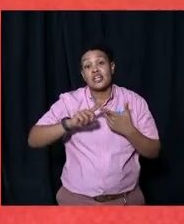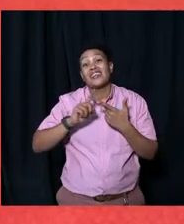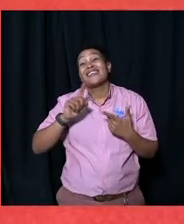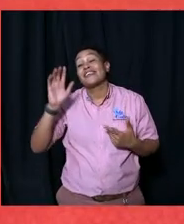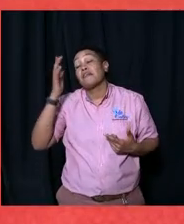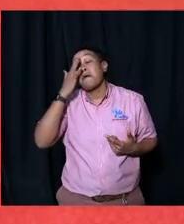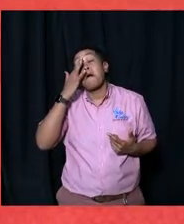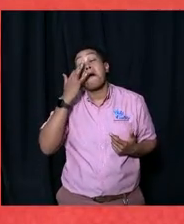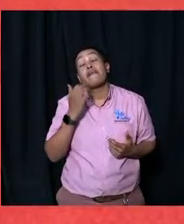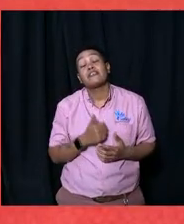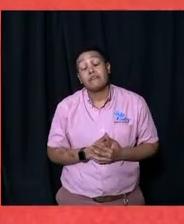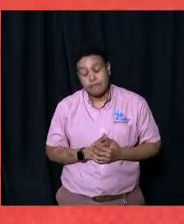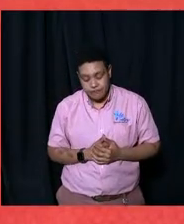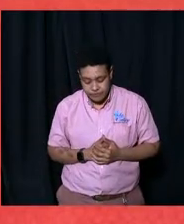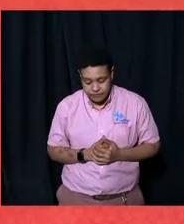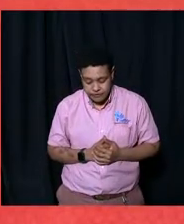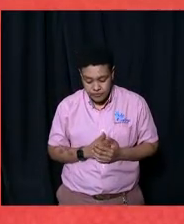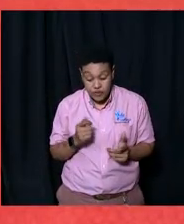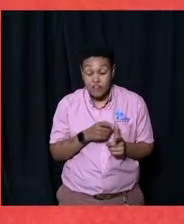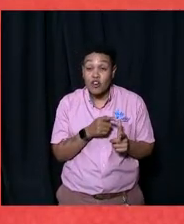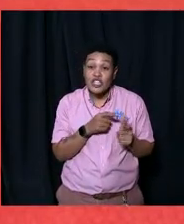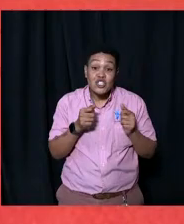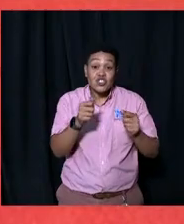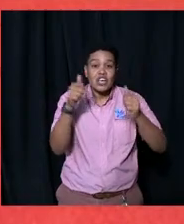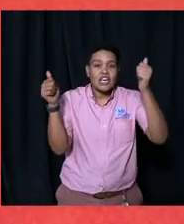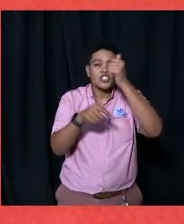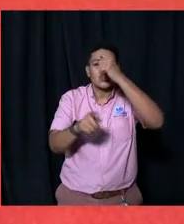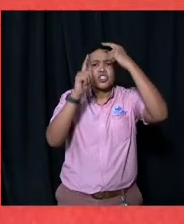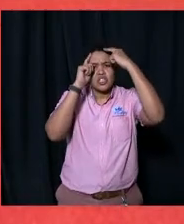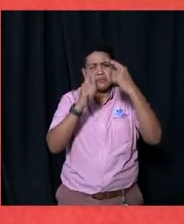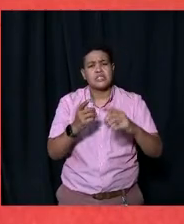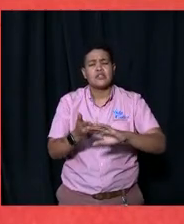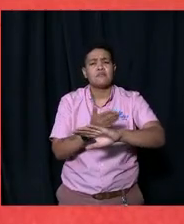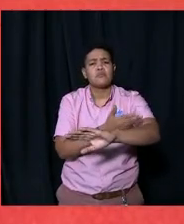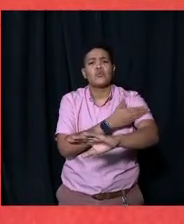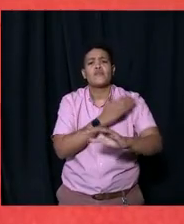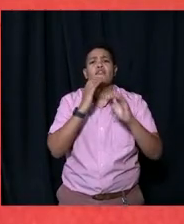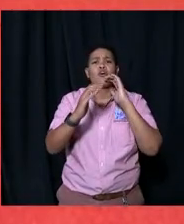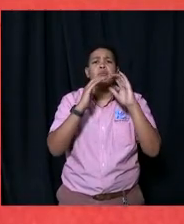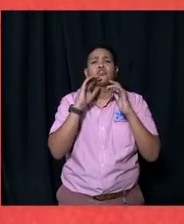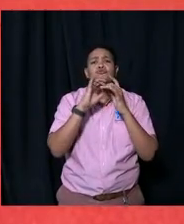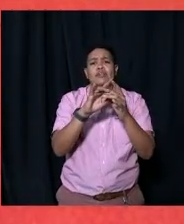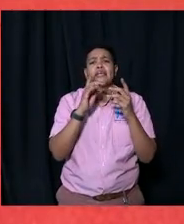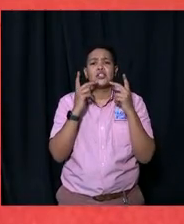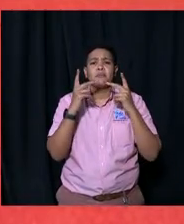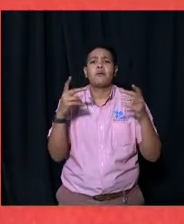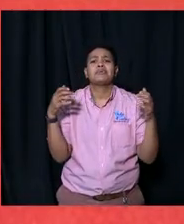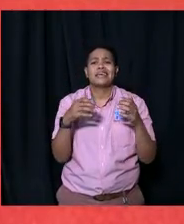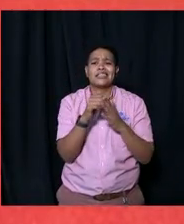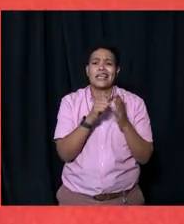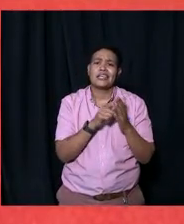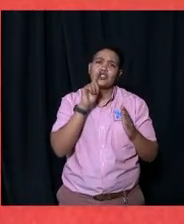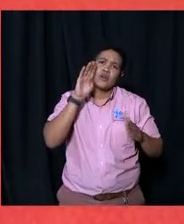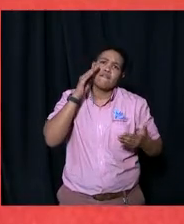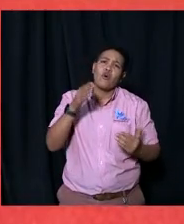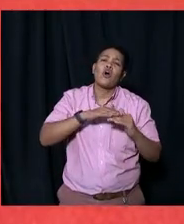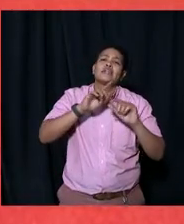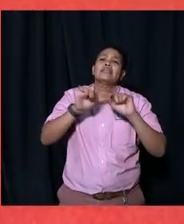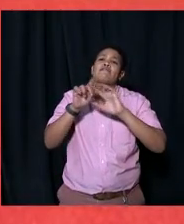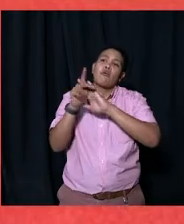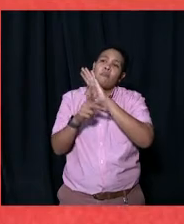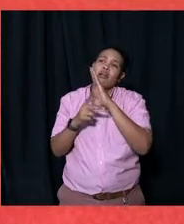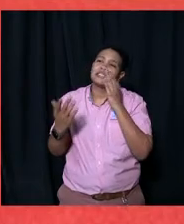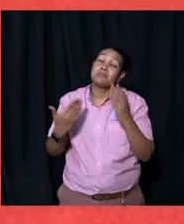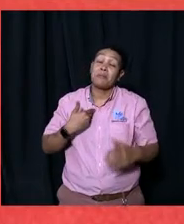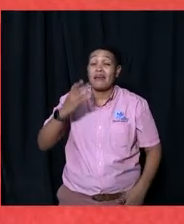first strategy under that objective is improve communication among the public sector agencies that guide policies that may have